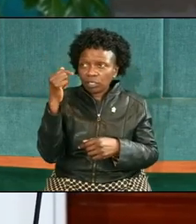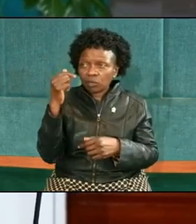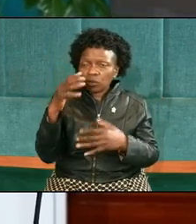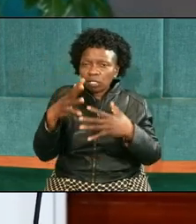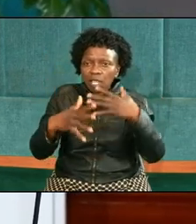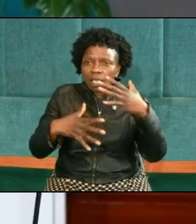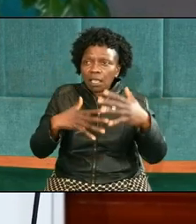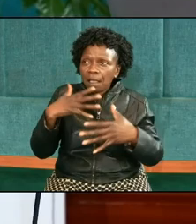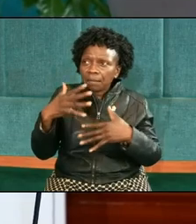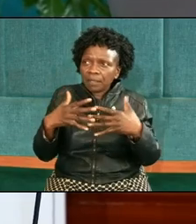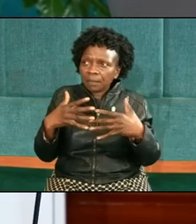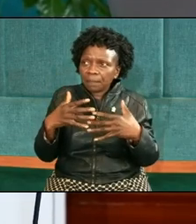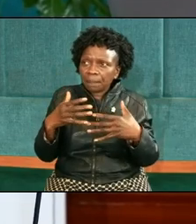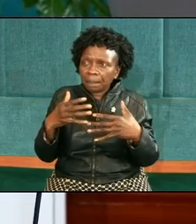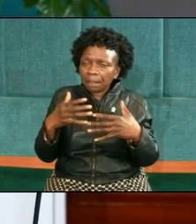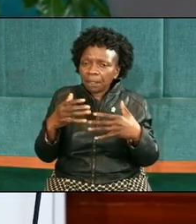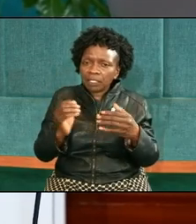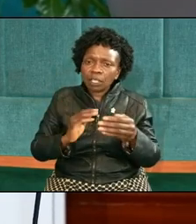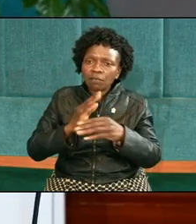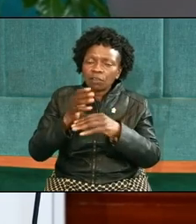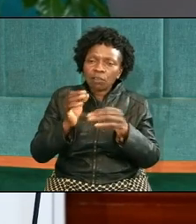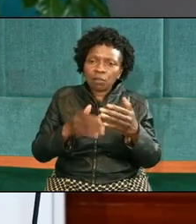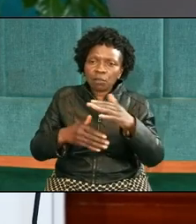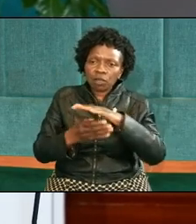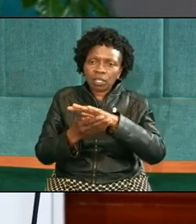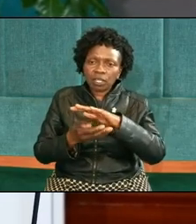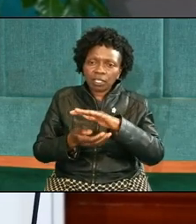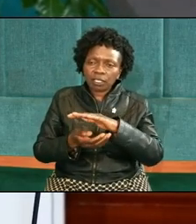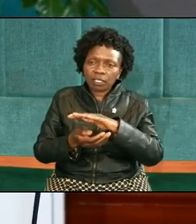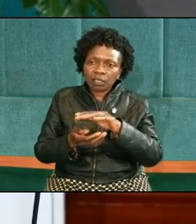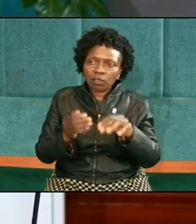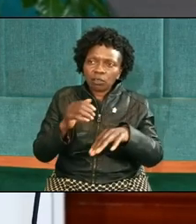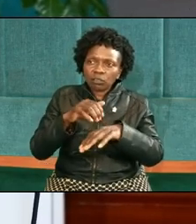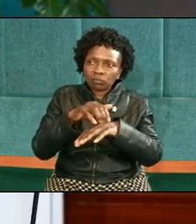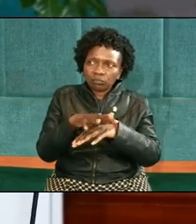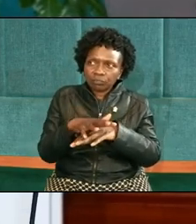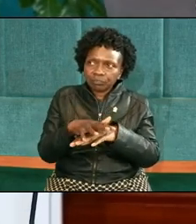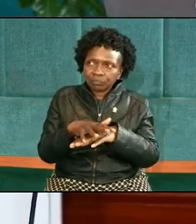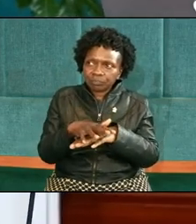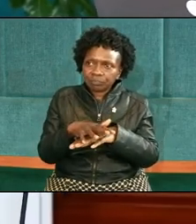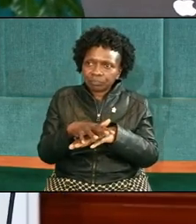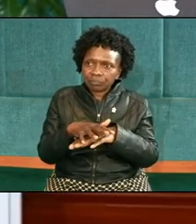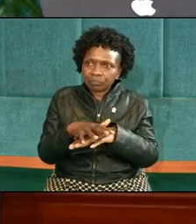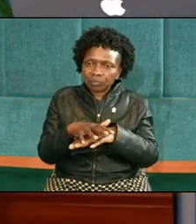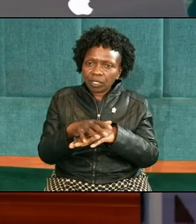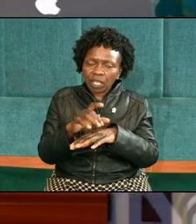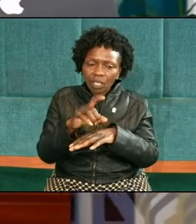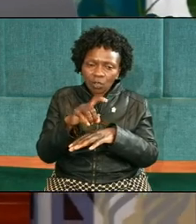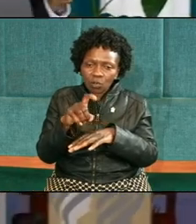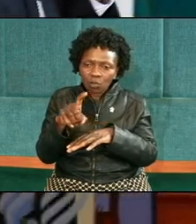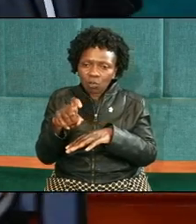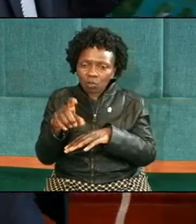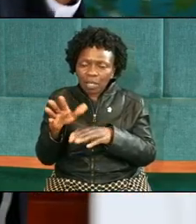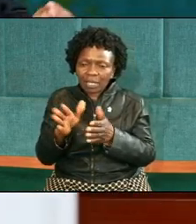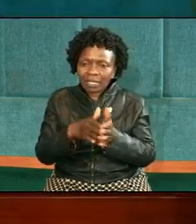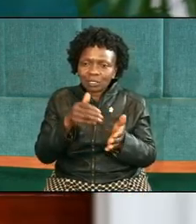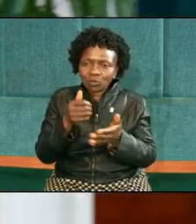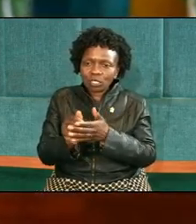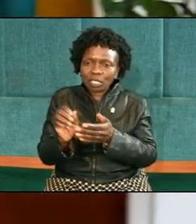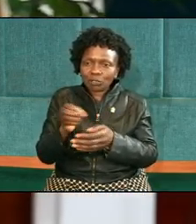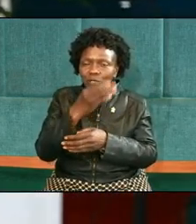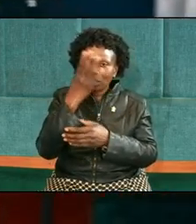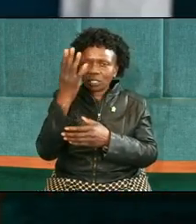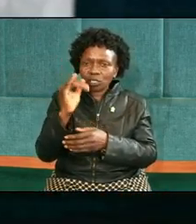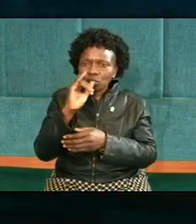was happy for it. In the following morning, God sent some worm and destroy the shrub. And Jonah got